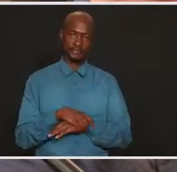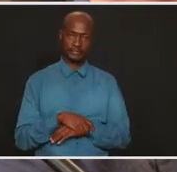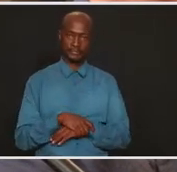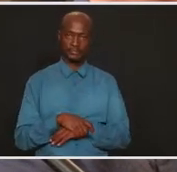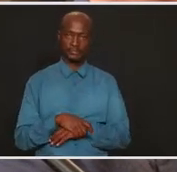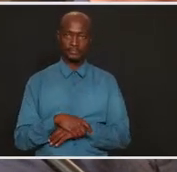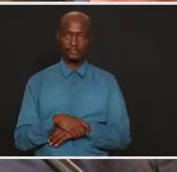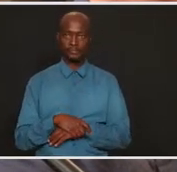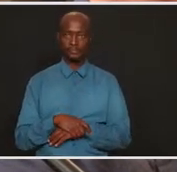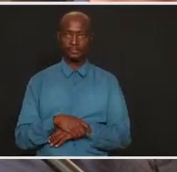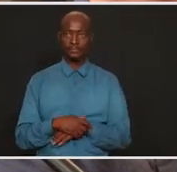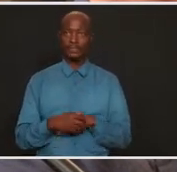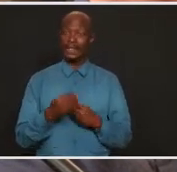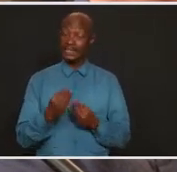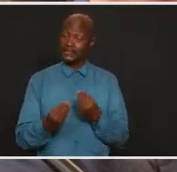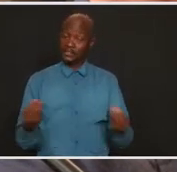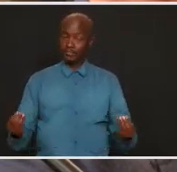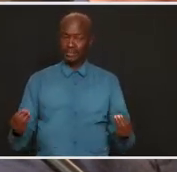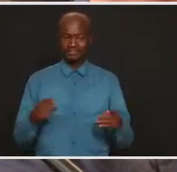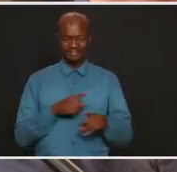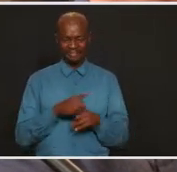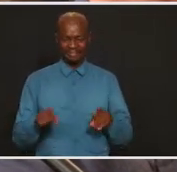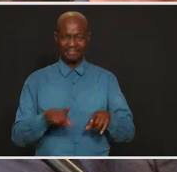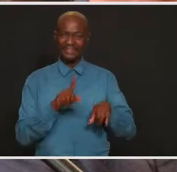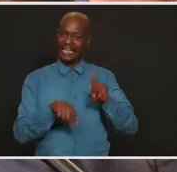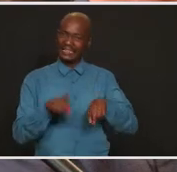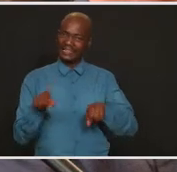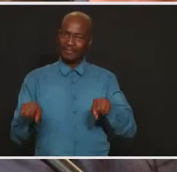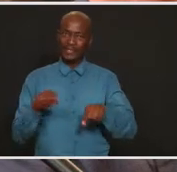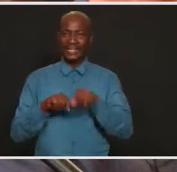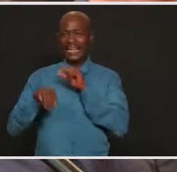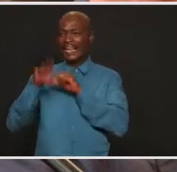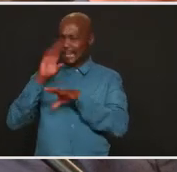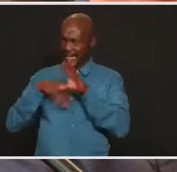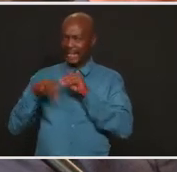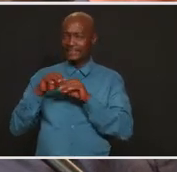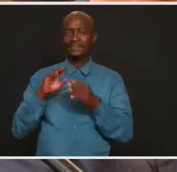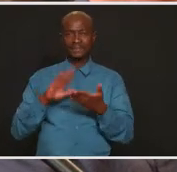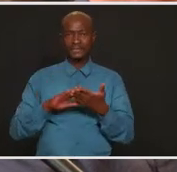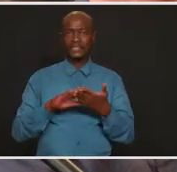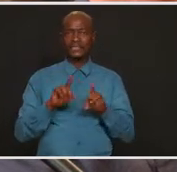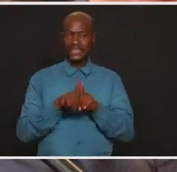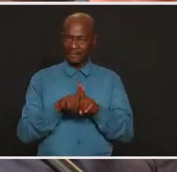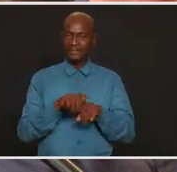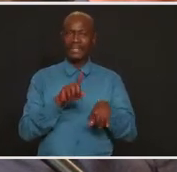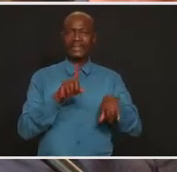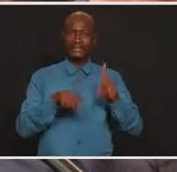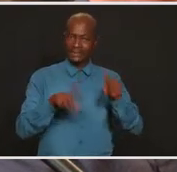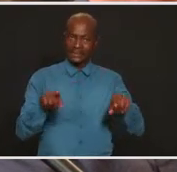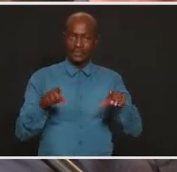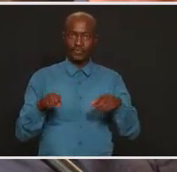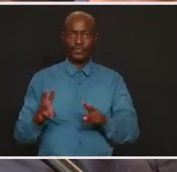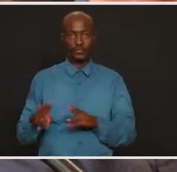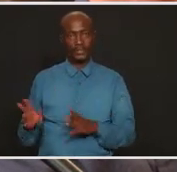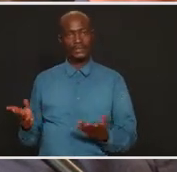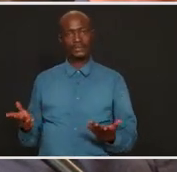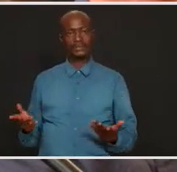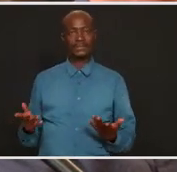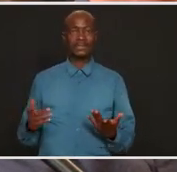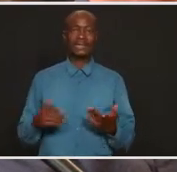children are all different and learn in different ways and different education options work for different